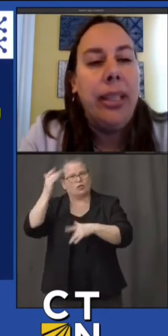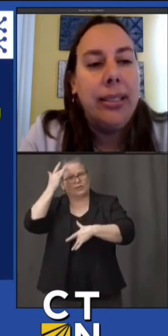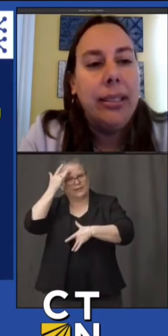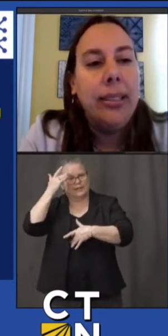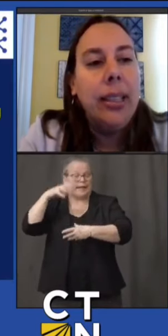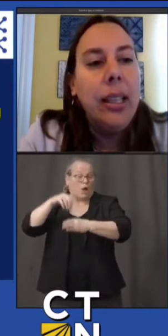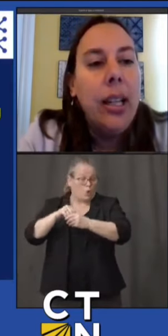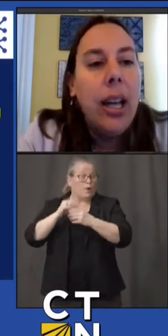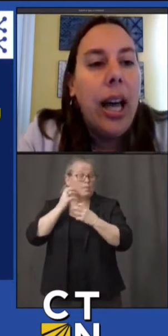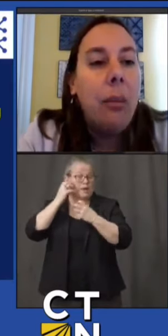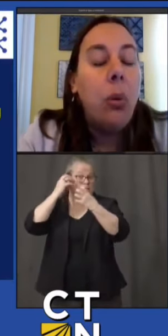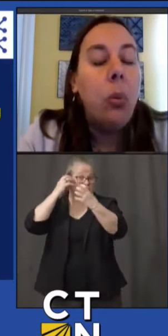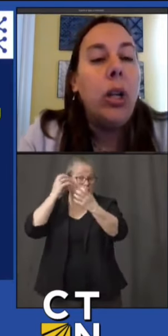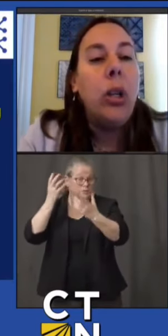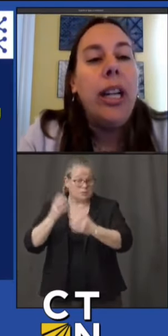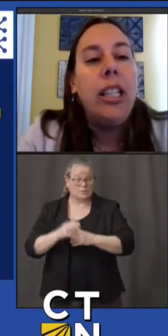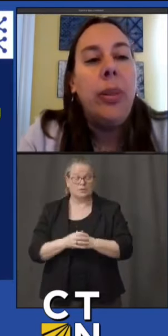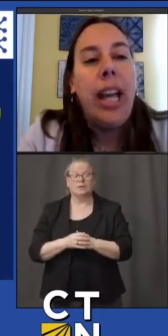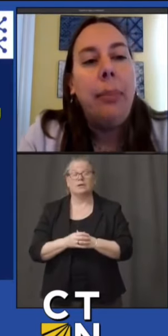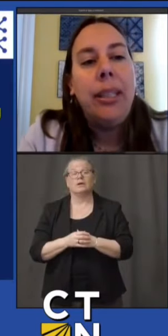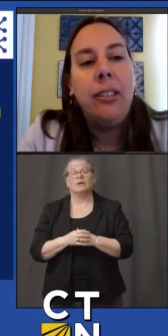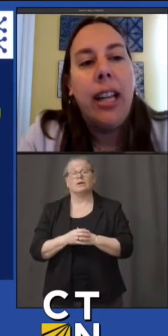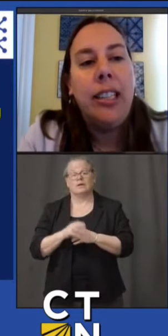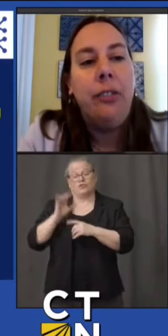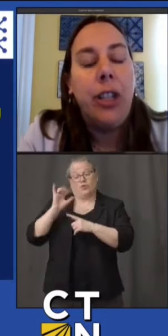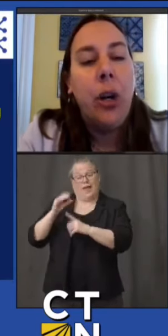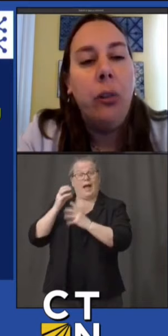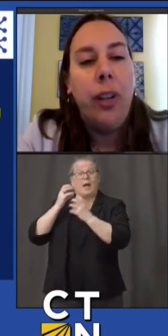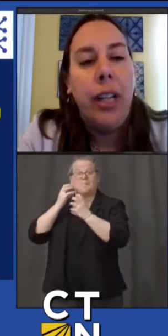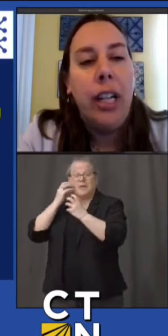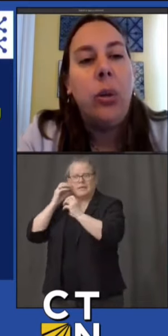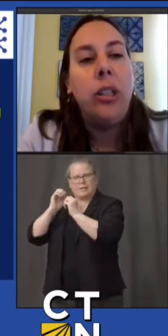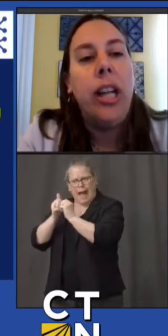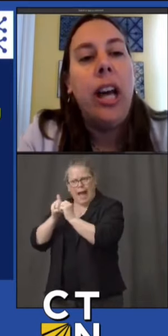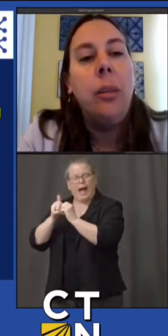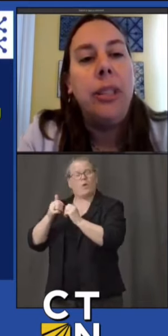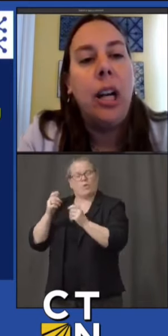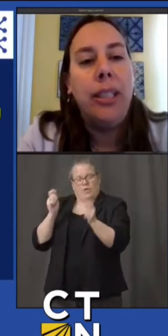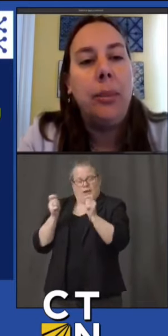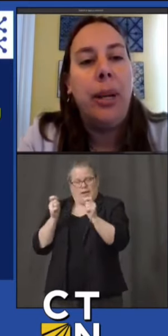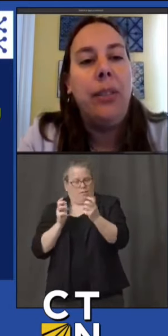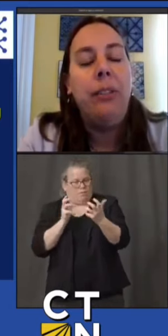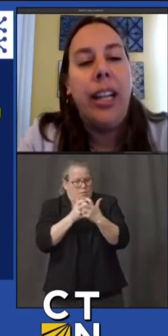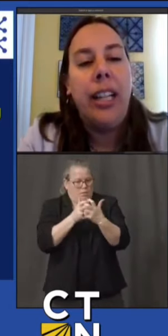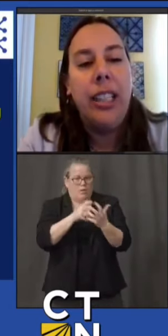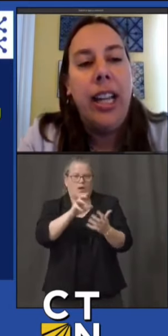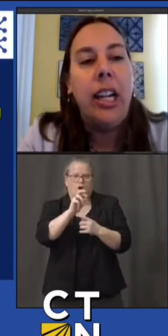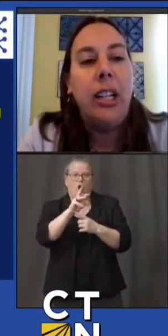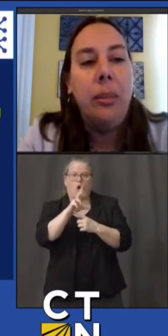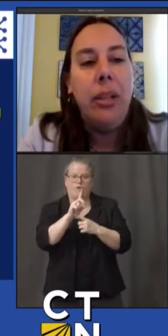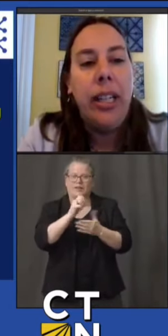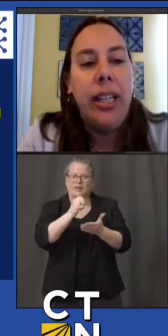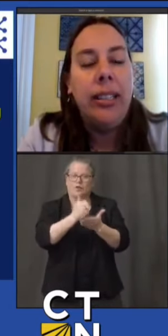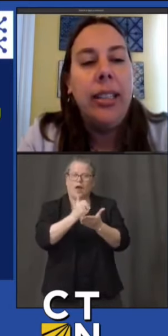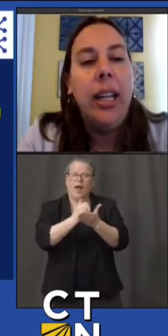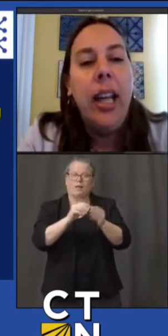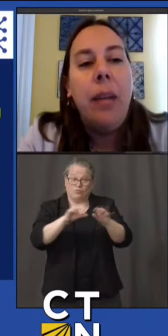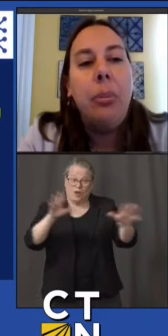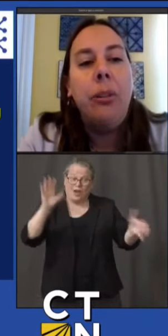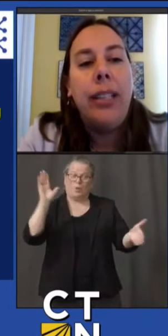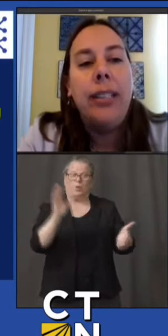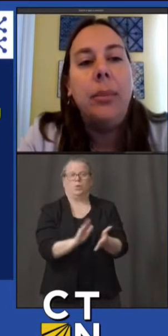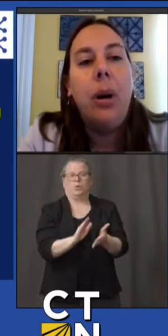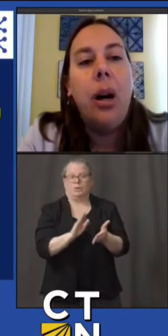including measles. We're looking to adapt the strategy for COVID in order to help stop the spread of infection in our communities